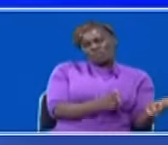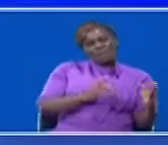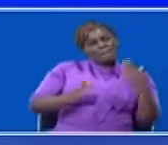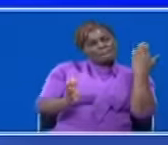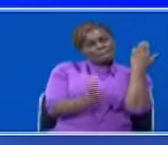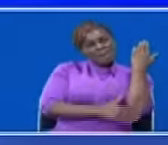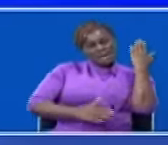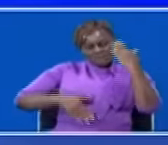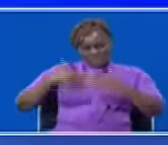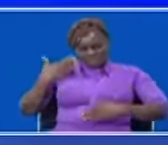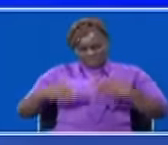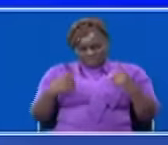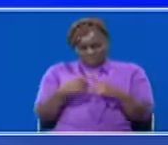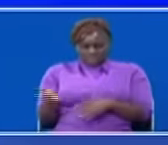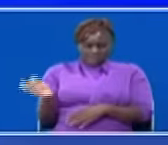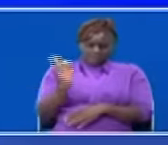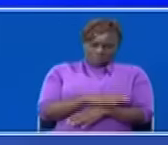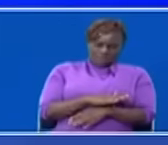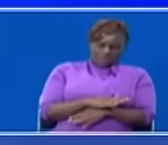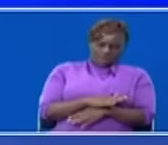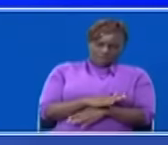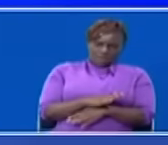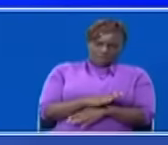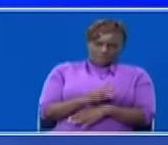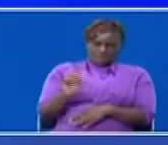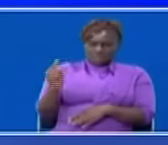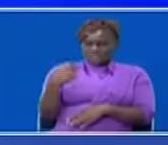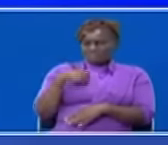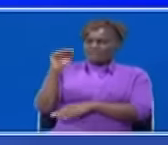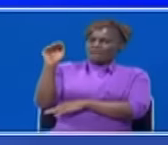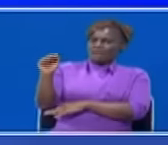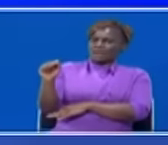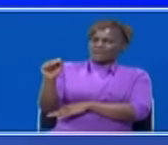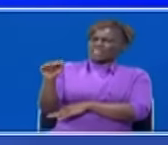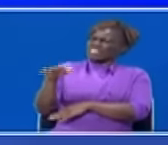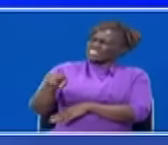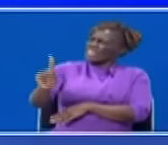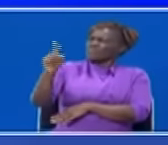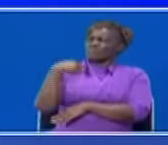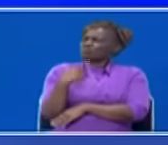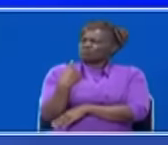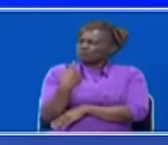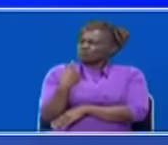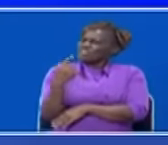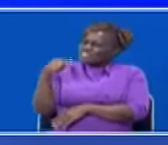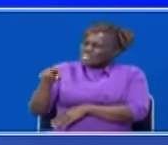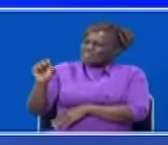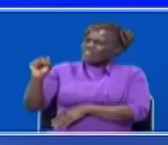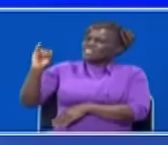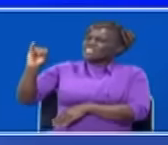manners. But back to what Edwin is saying, first of all, I would ask, who is Edwin Sifuna? Who is Edwin